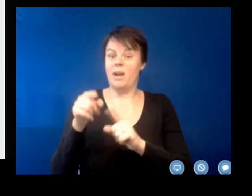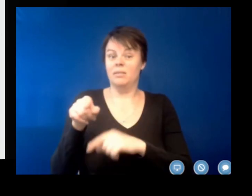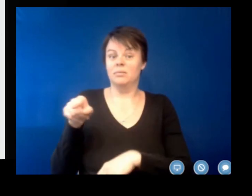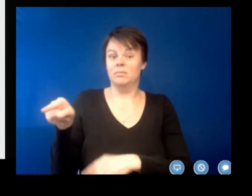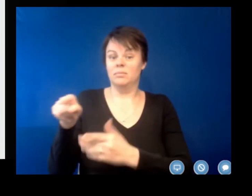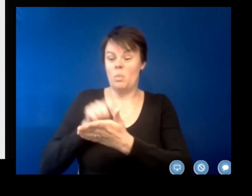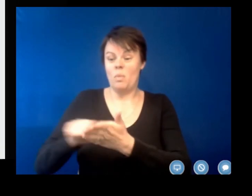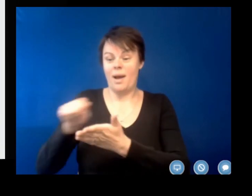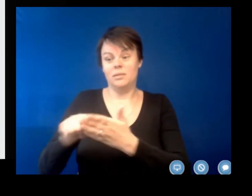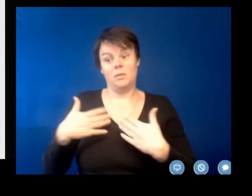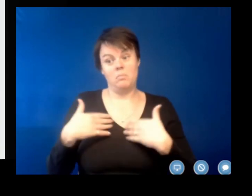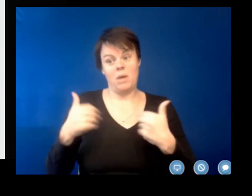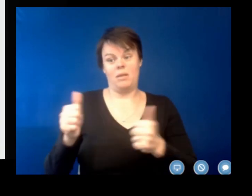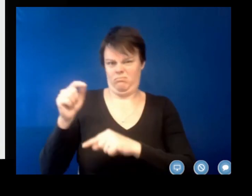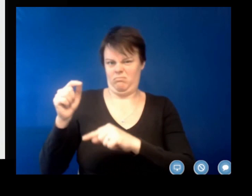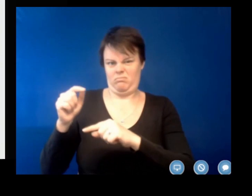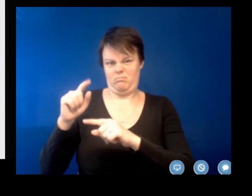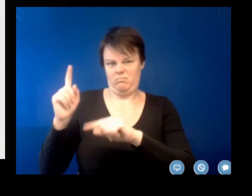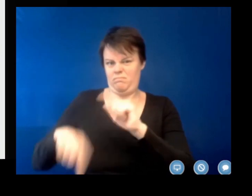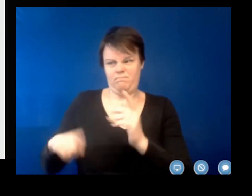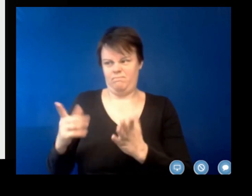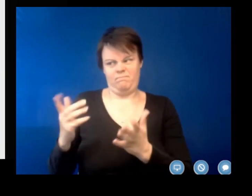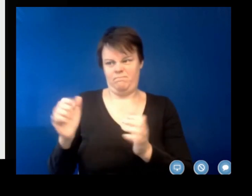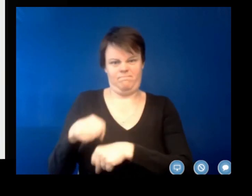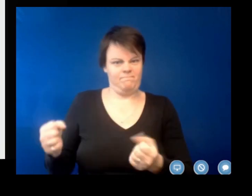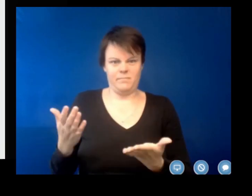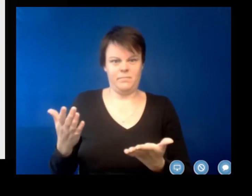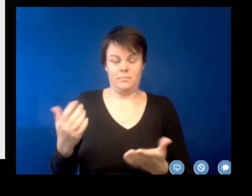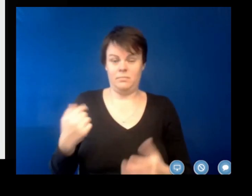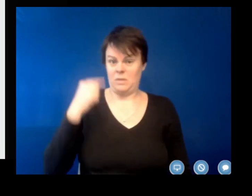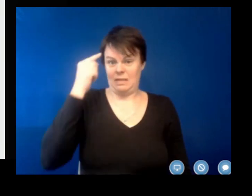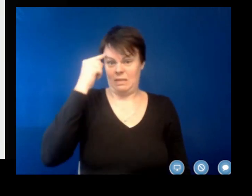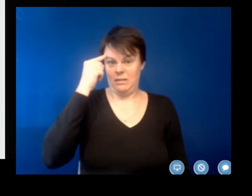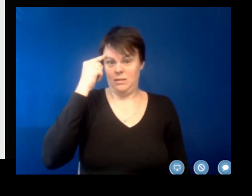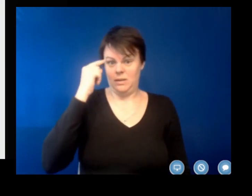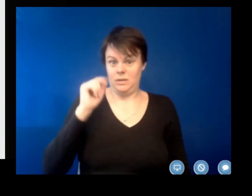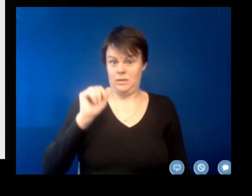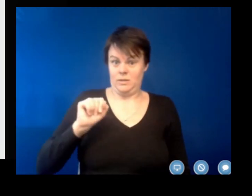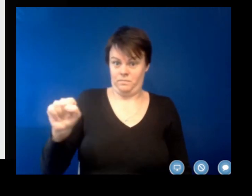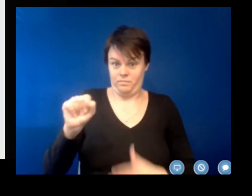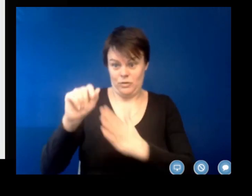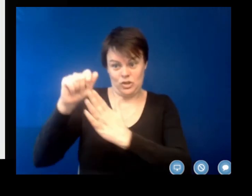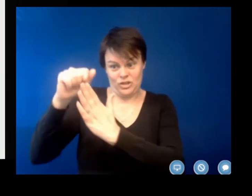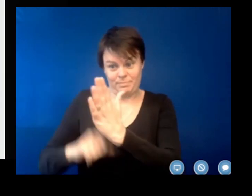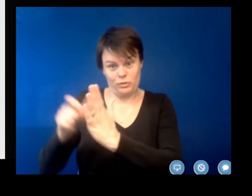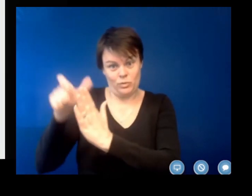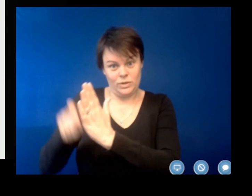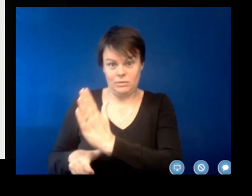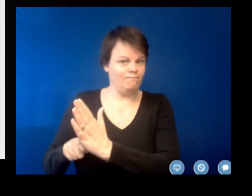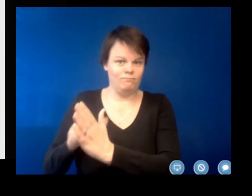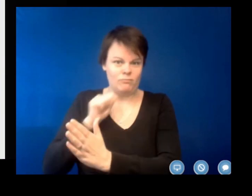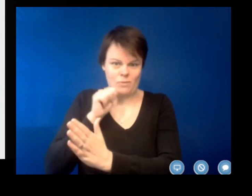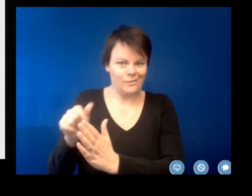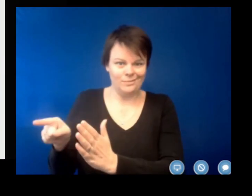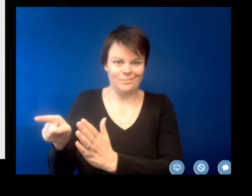becomes important. So another group discussion. This is a group which are